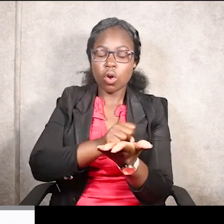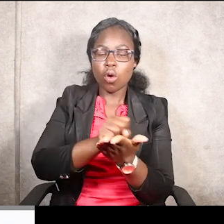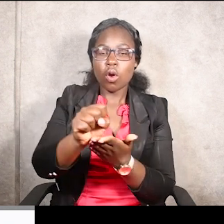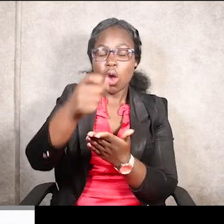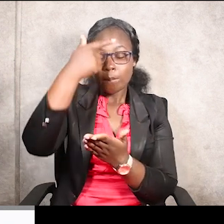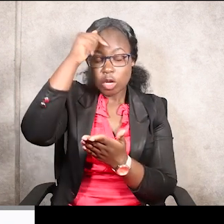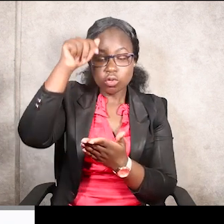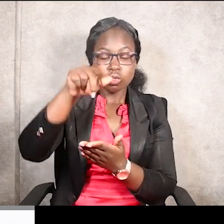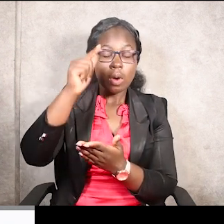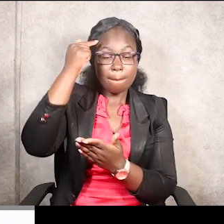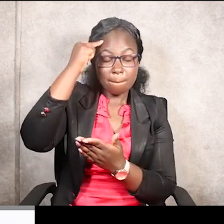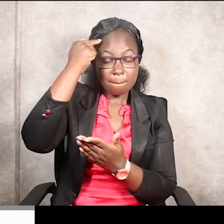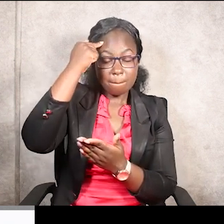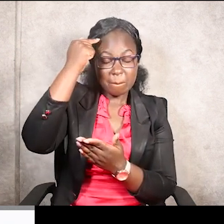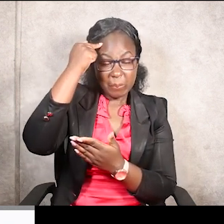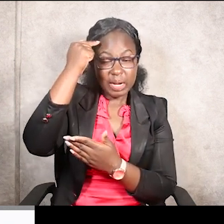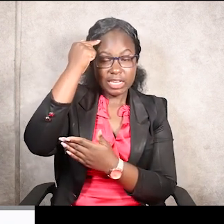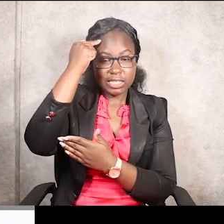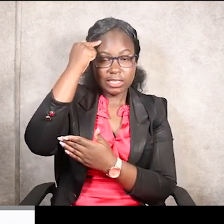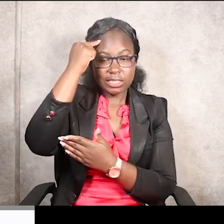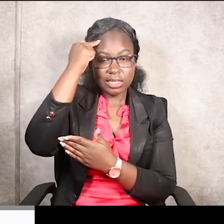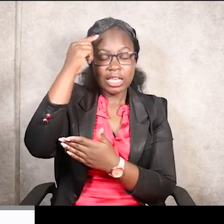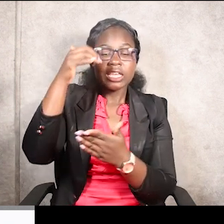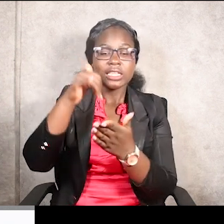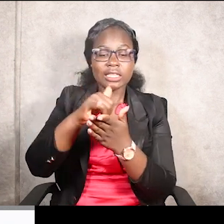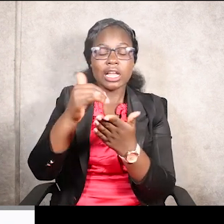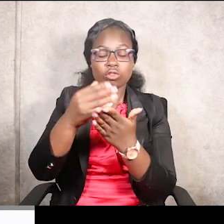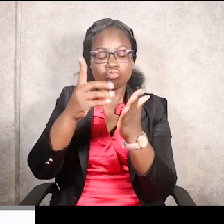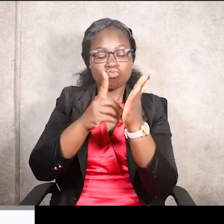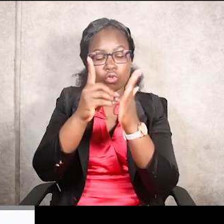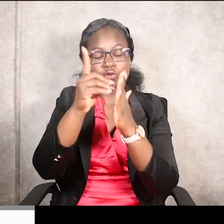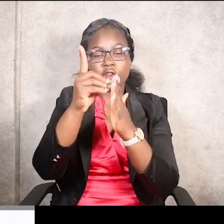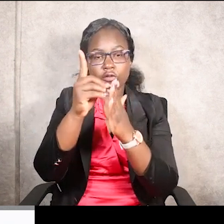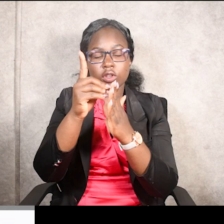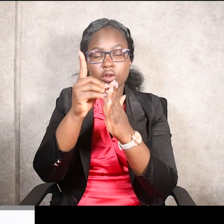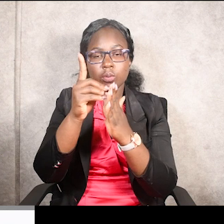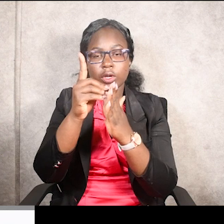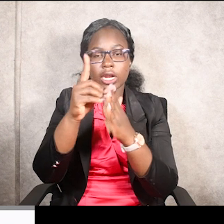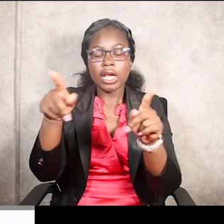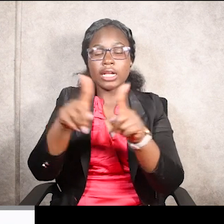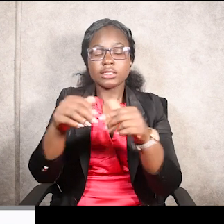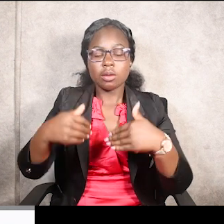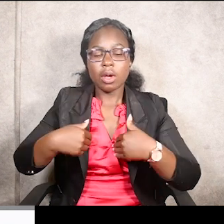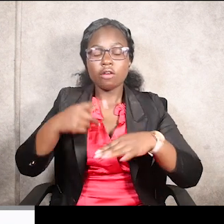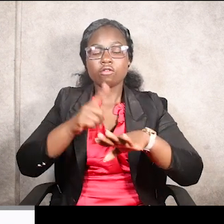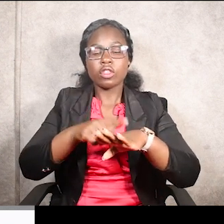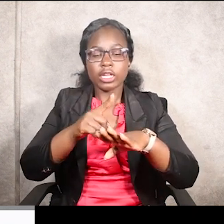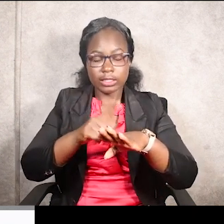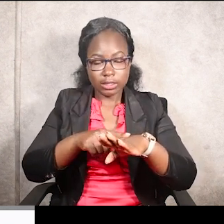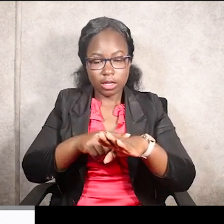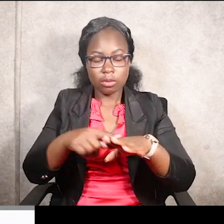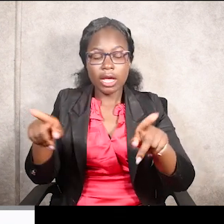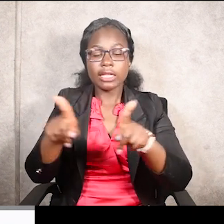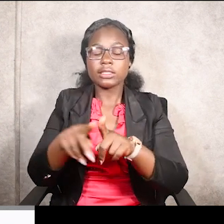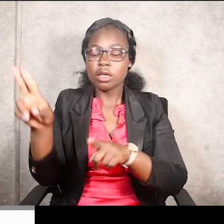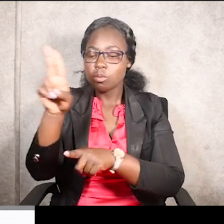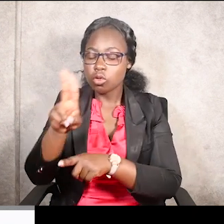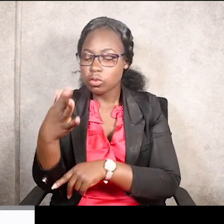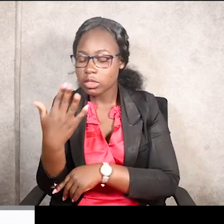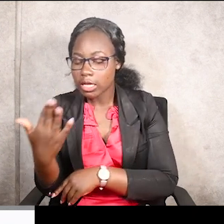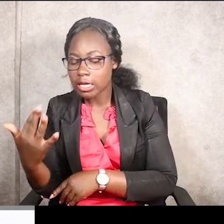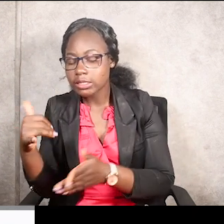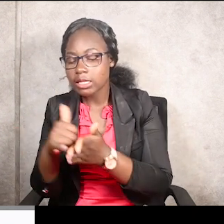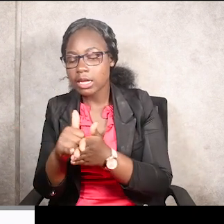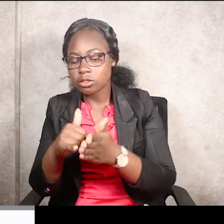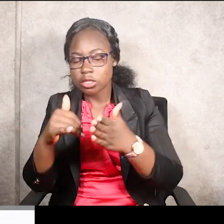because your mindset is that of growth, that you have defined your time, priorities, and use the resources that are